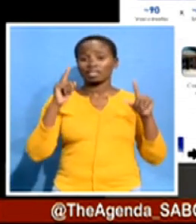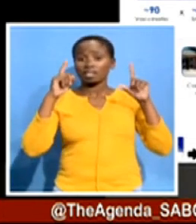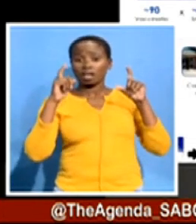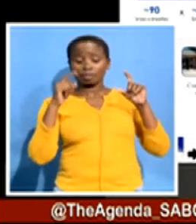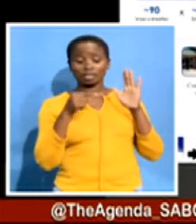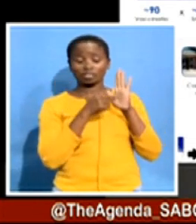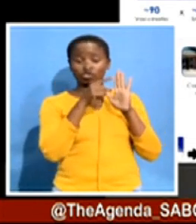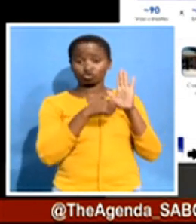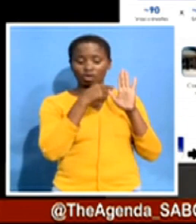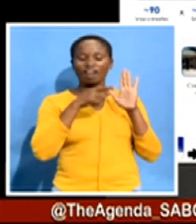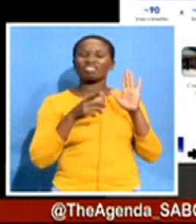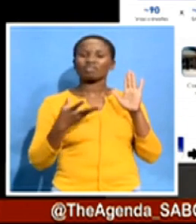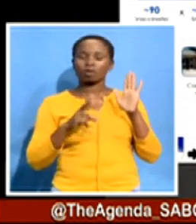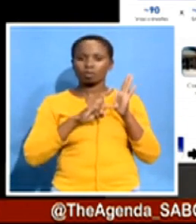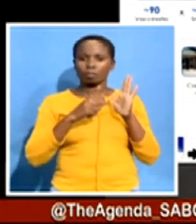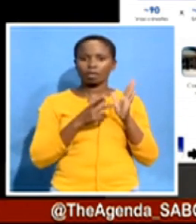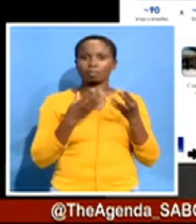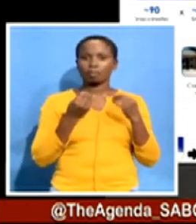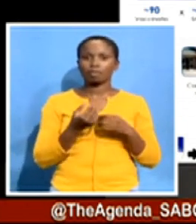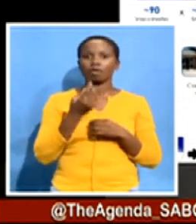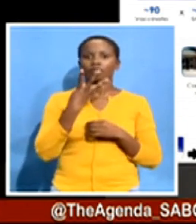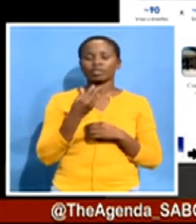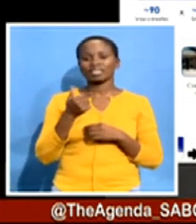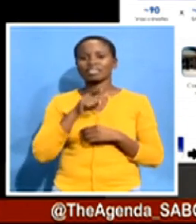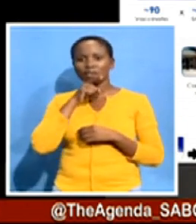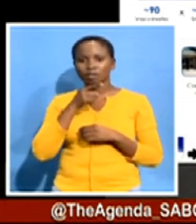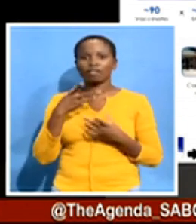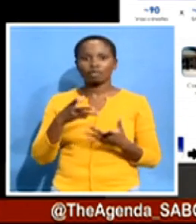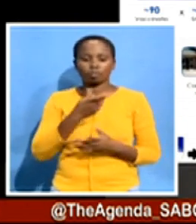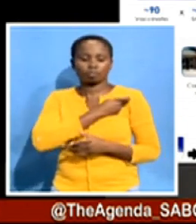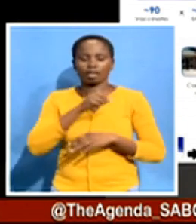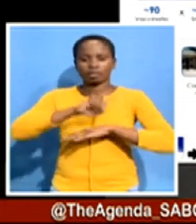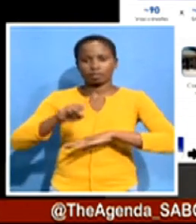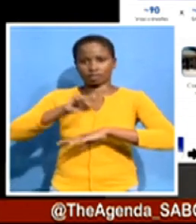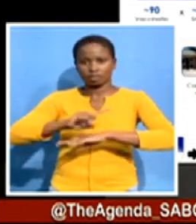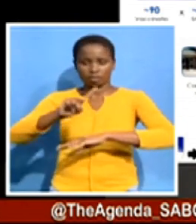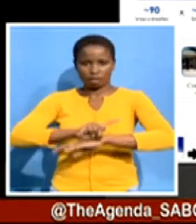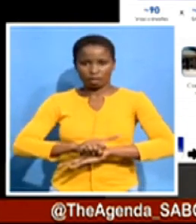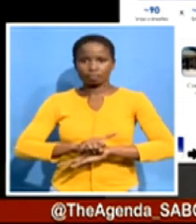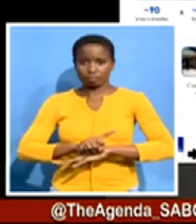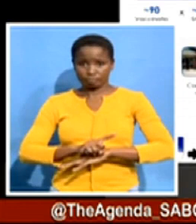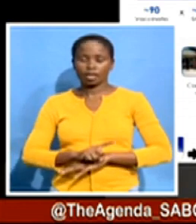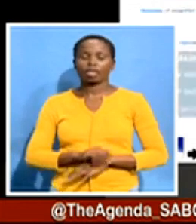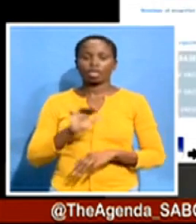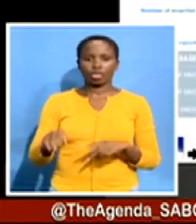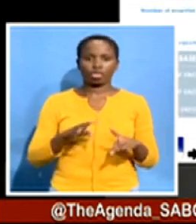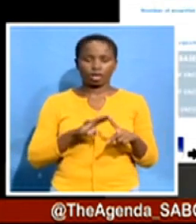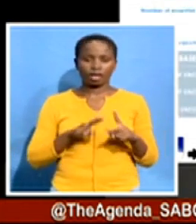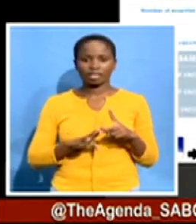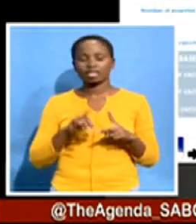36,000 vaccinations per day. That's currently where we're looking at. And it will be a combination of small, medium, and large